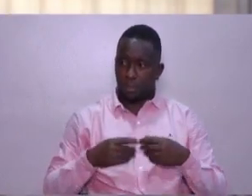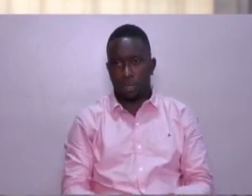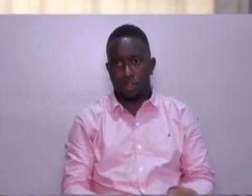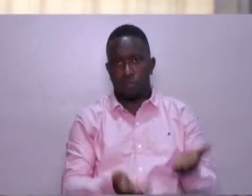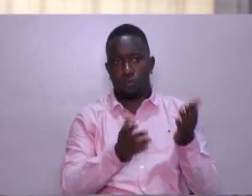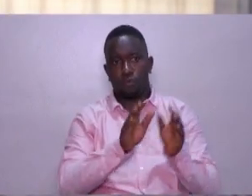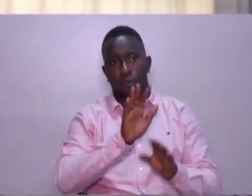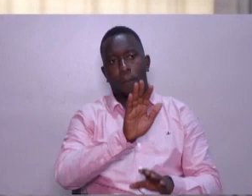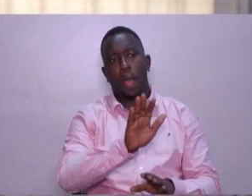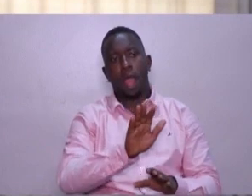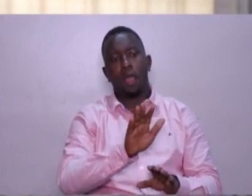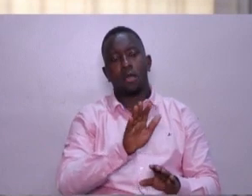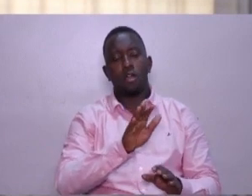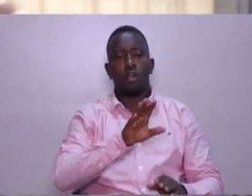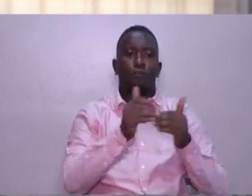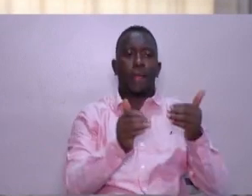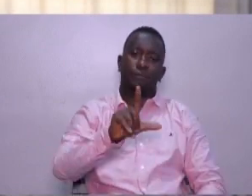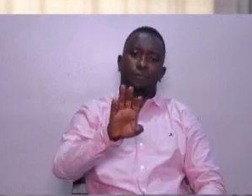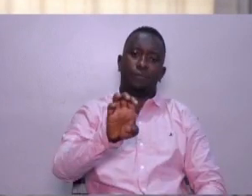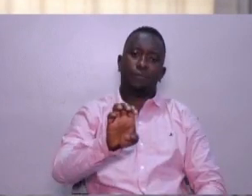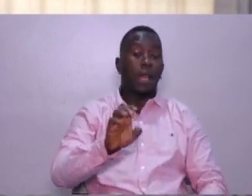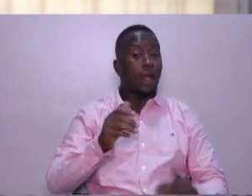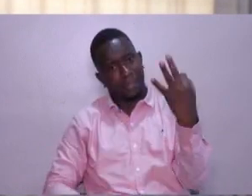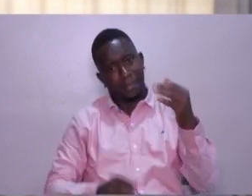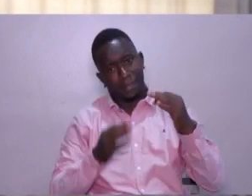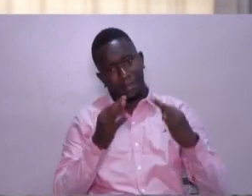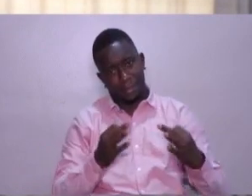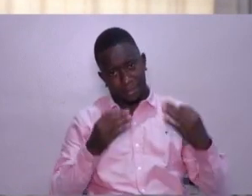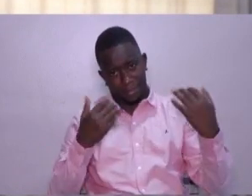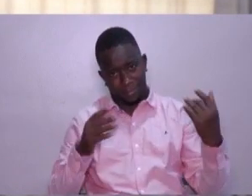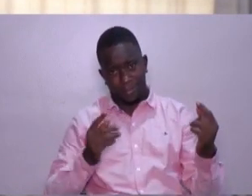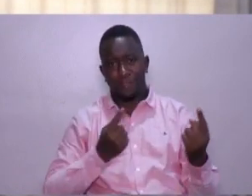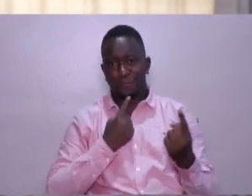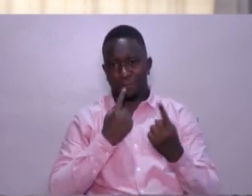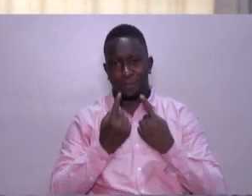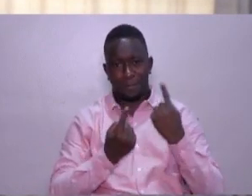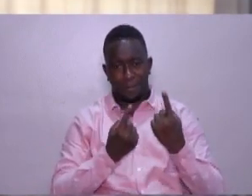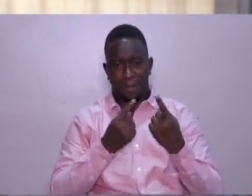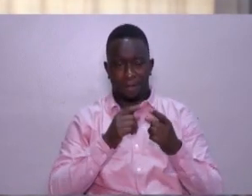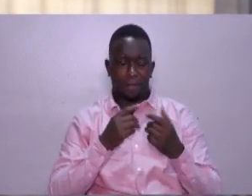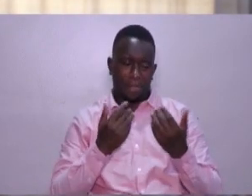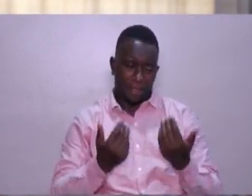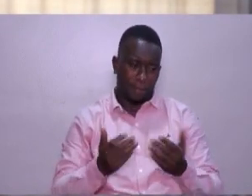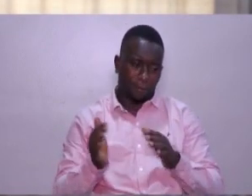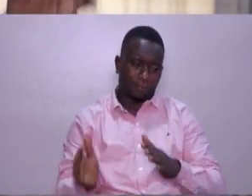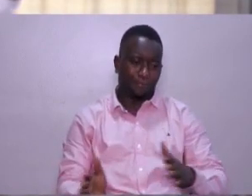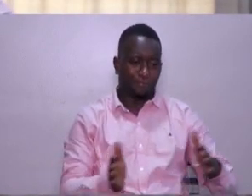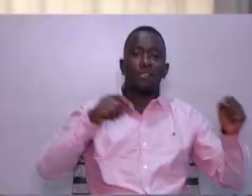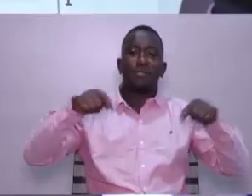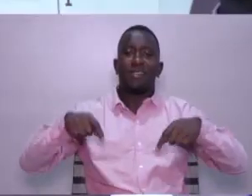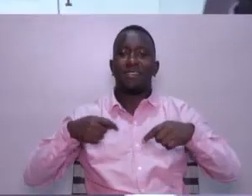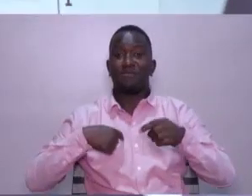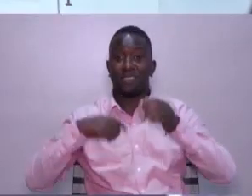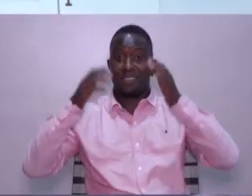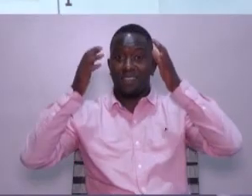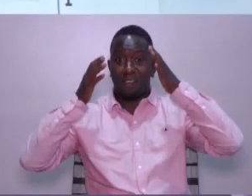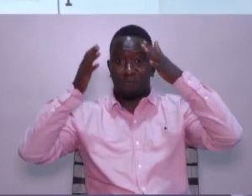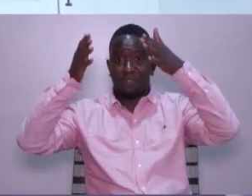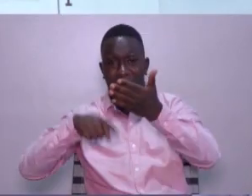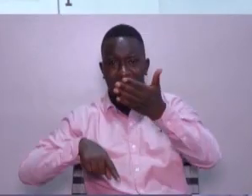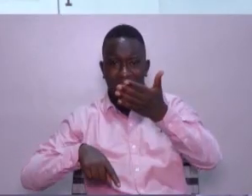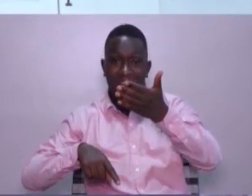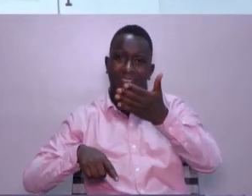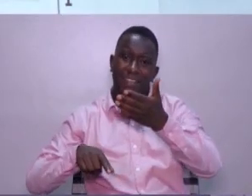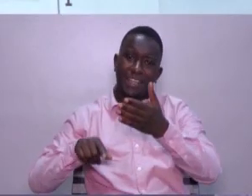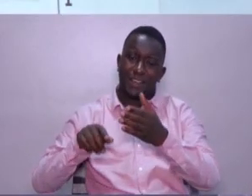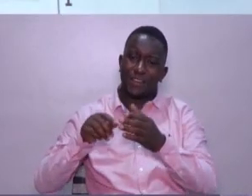your profile. I talked about that yesterday, and it helped. Those are the three things. There, I am emphasizing the audio text or the animation, the voiceover instruction.